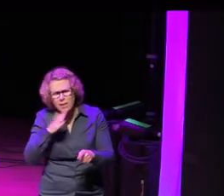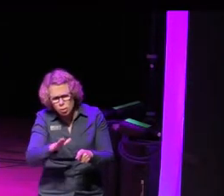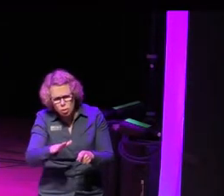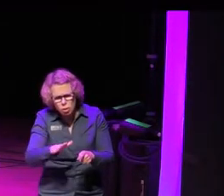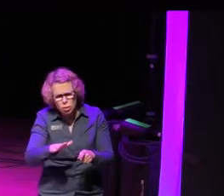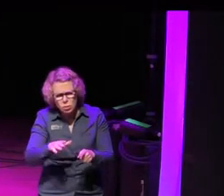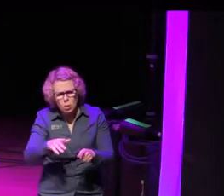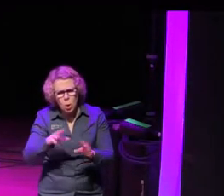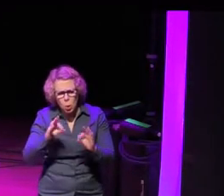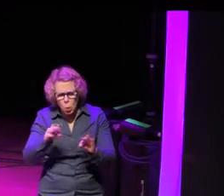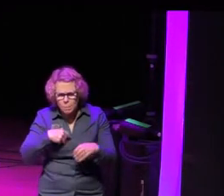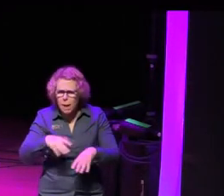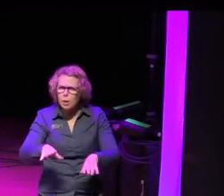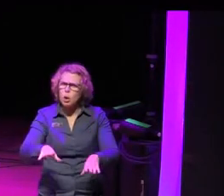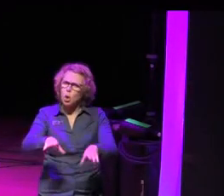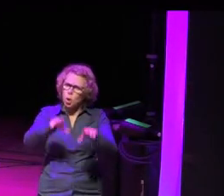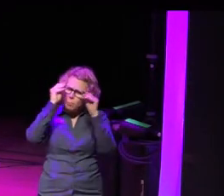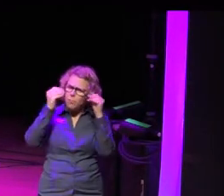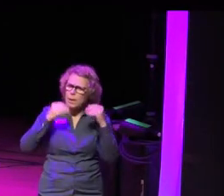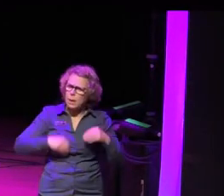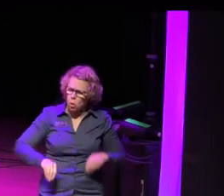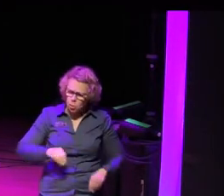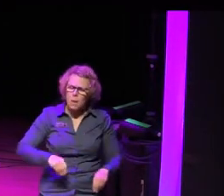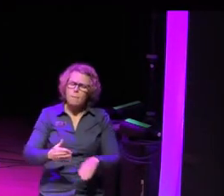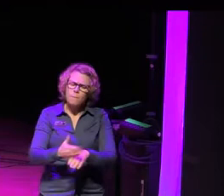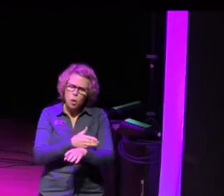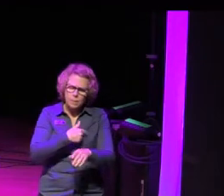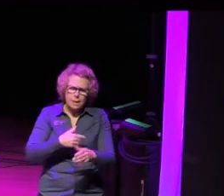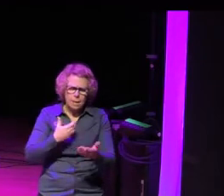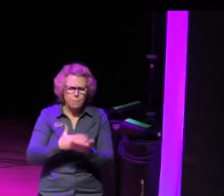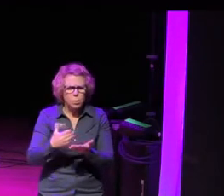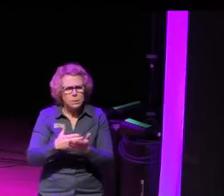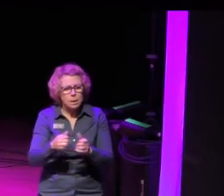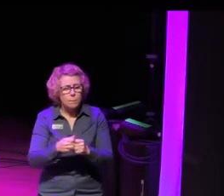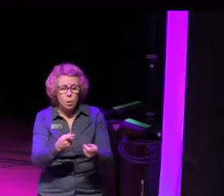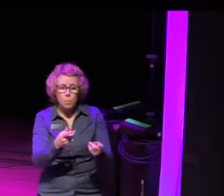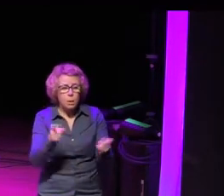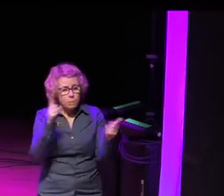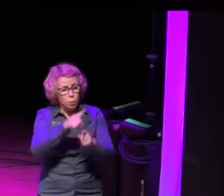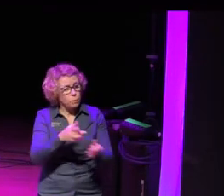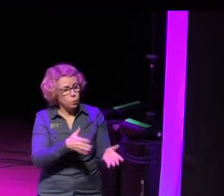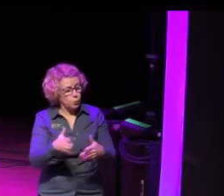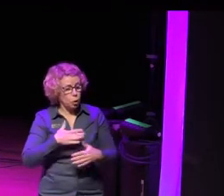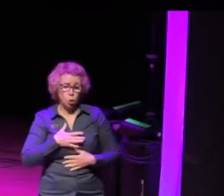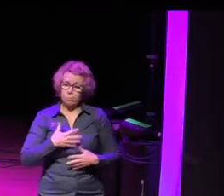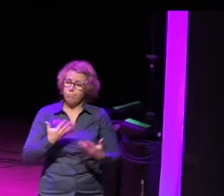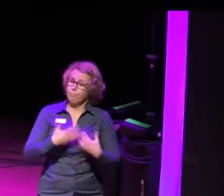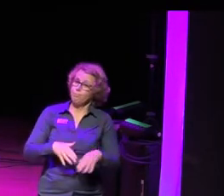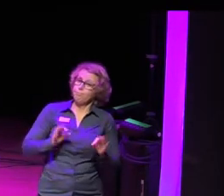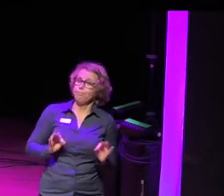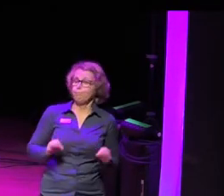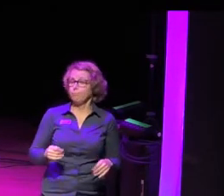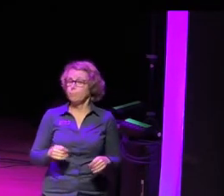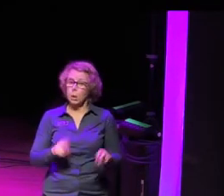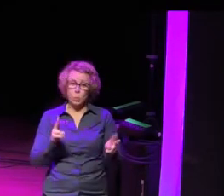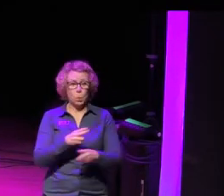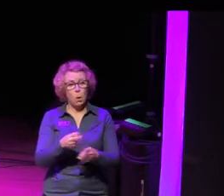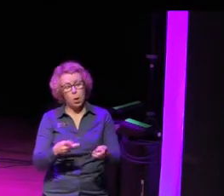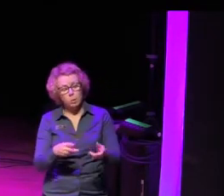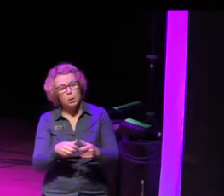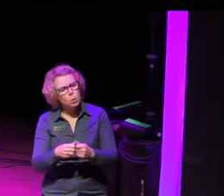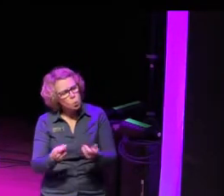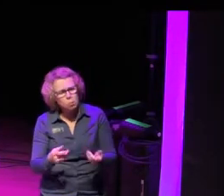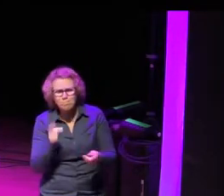of corruption before I think we can move on. Because otherwise it will be an endless battle. It may anyway be an endless